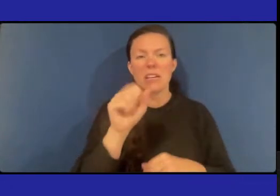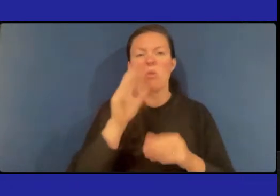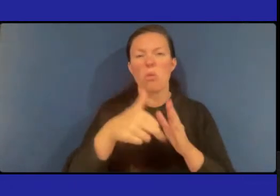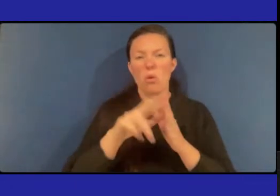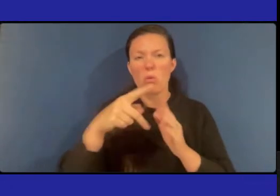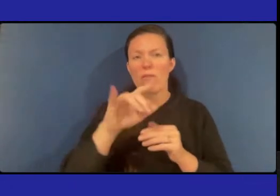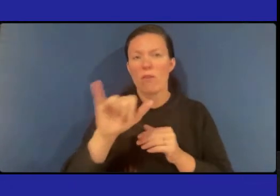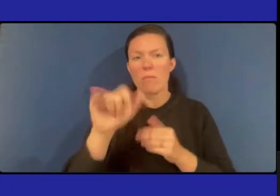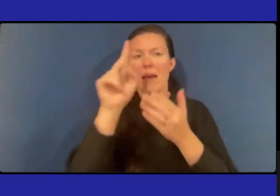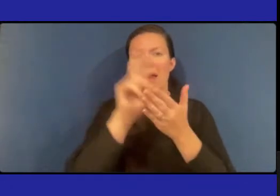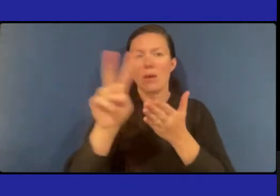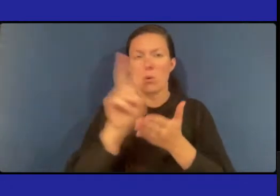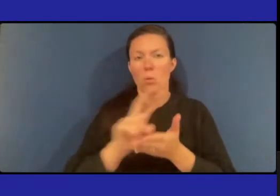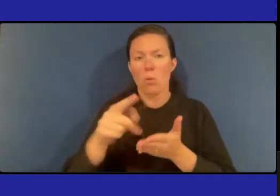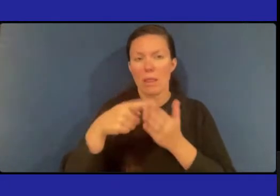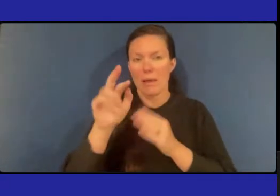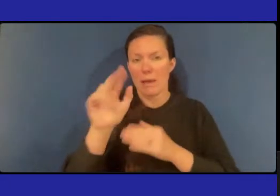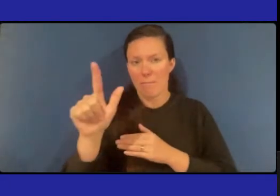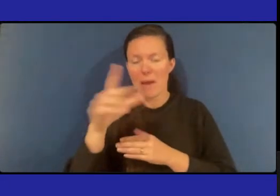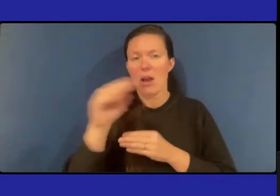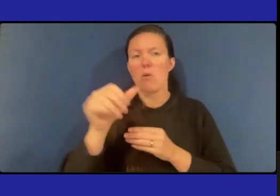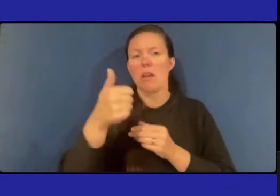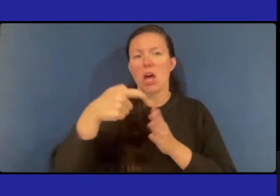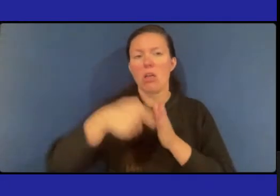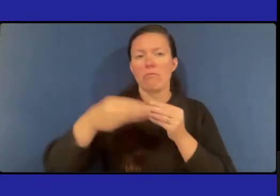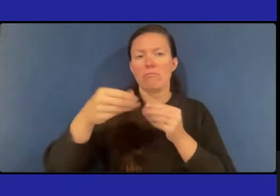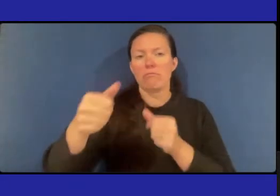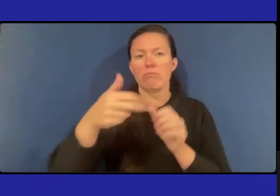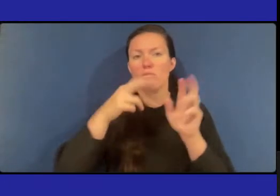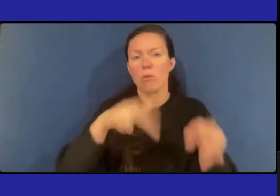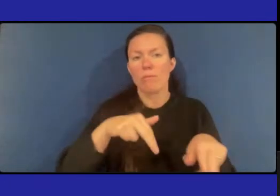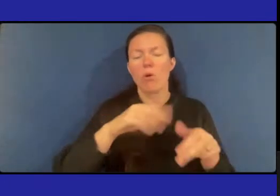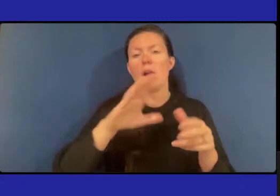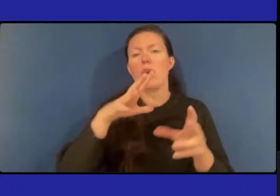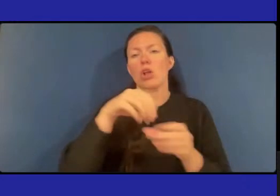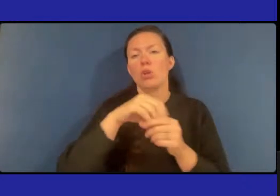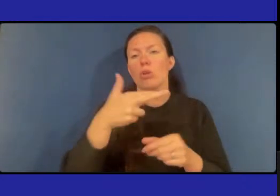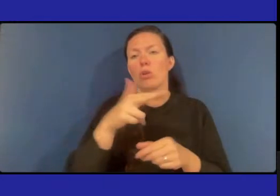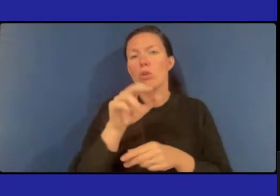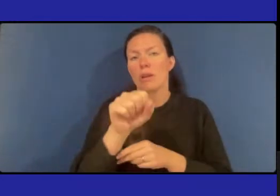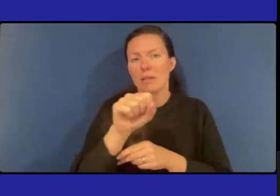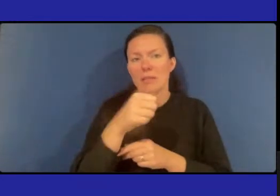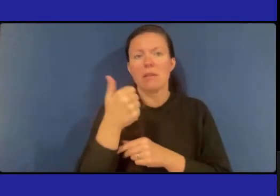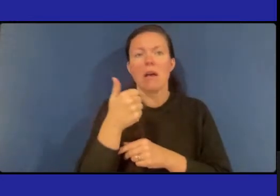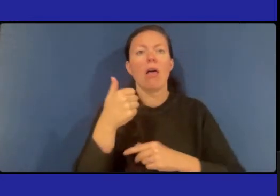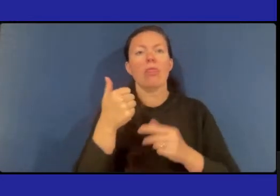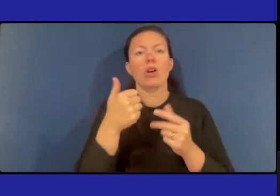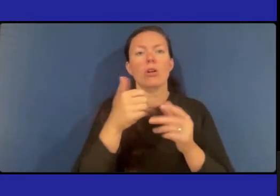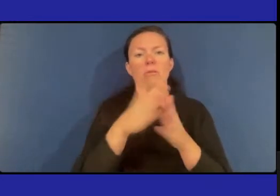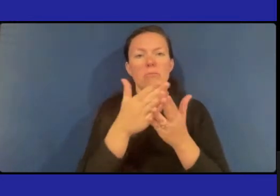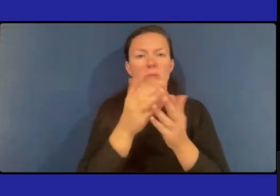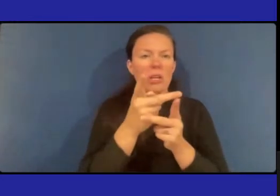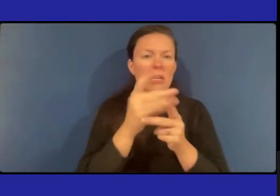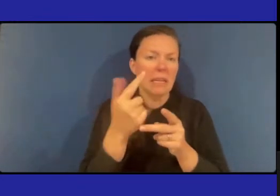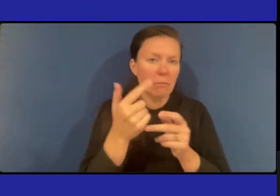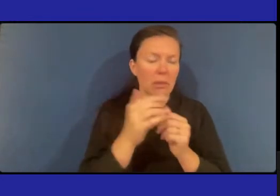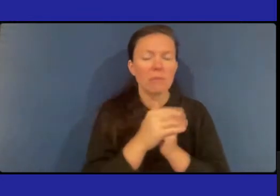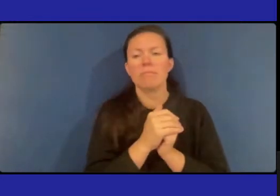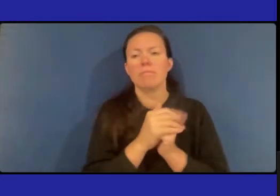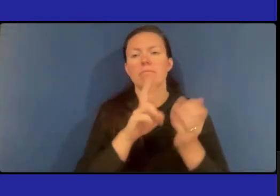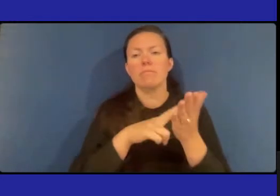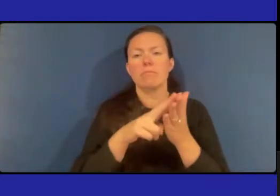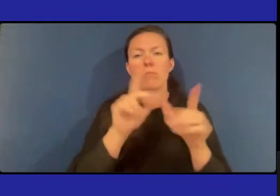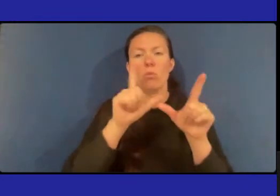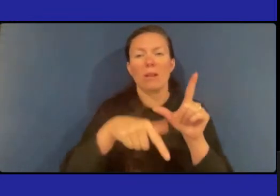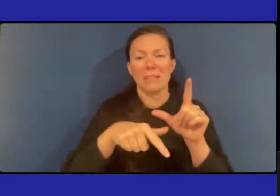biweekly payroll and financial expenditure reports, along with all of its CHS-related books and ledgers. The contract expires at the end of the calendar